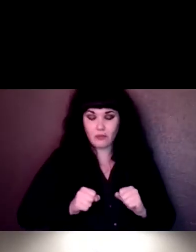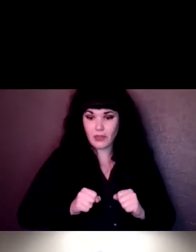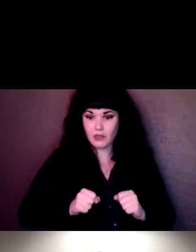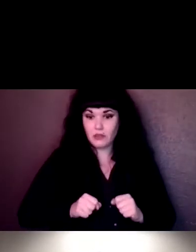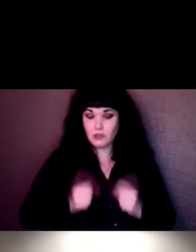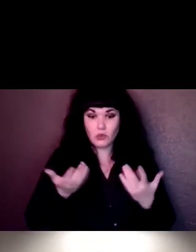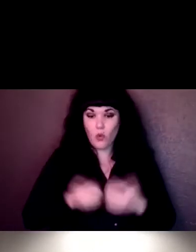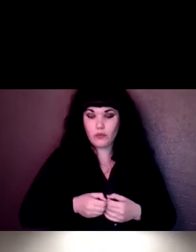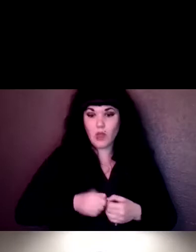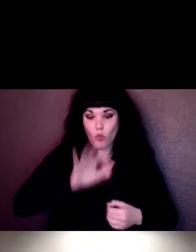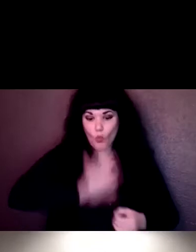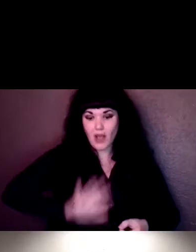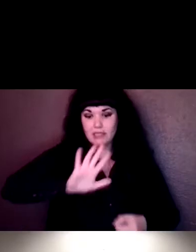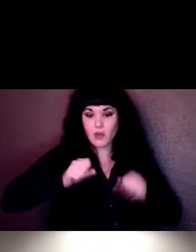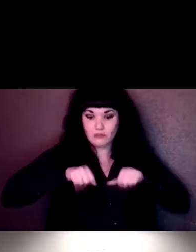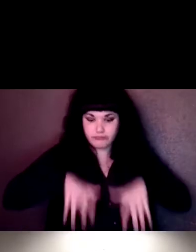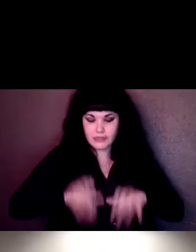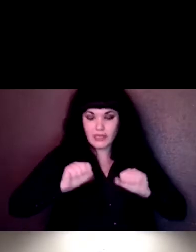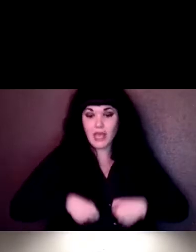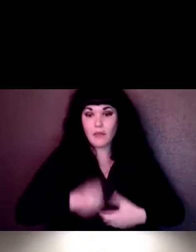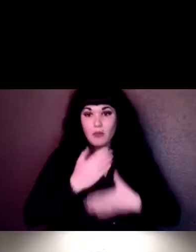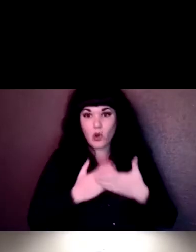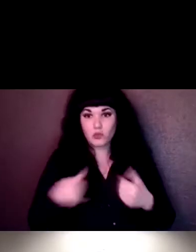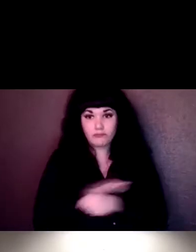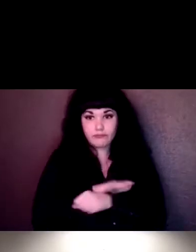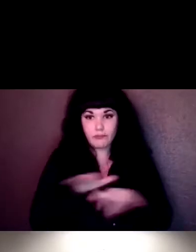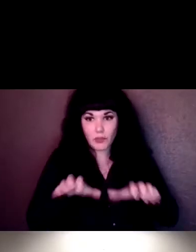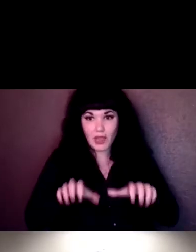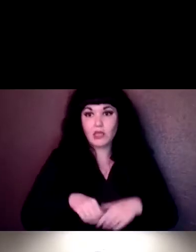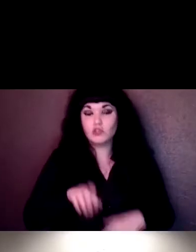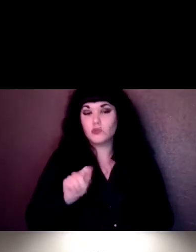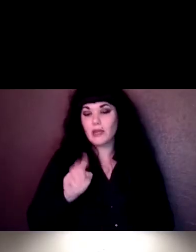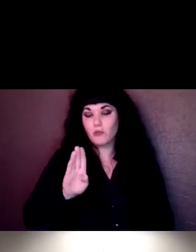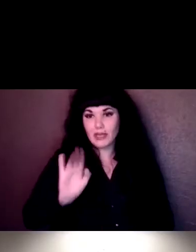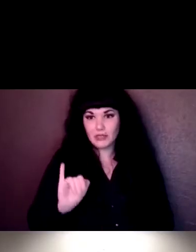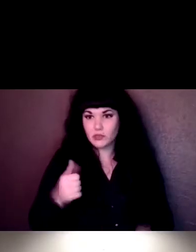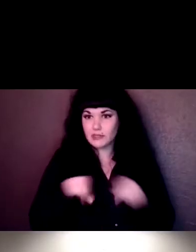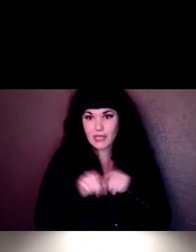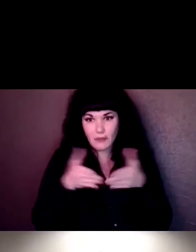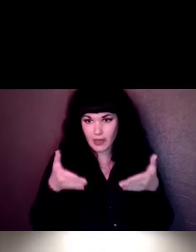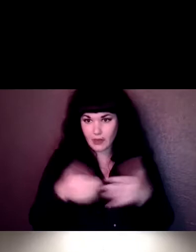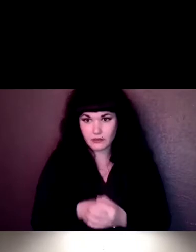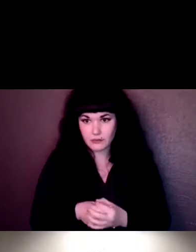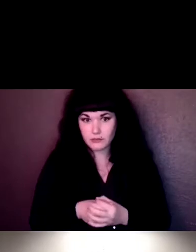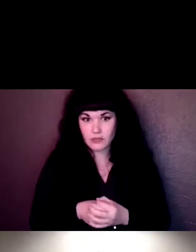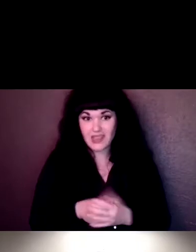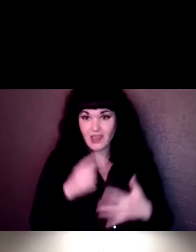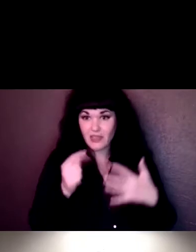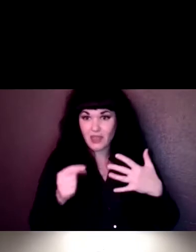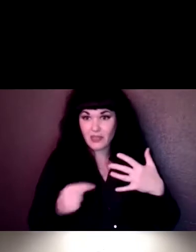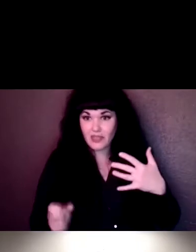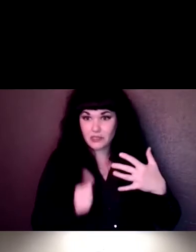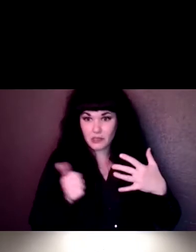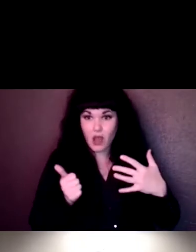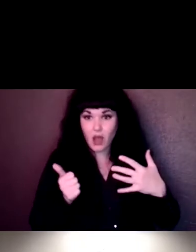paralyzed or partially paralyzed. A traumatic brain injury, same thing. And these other conditions,